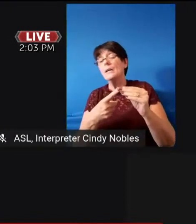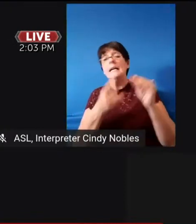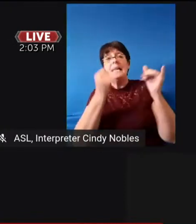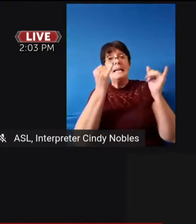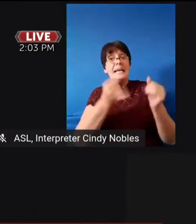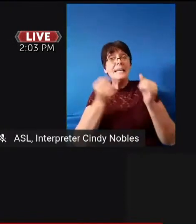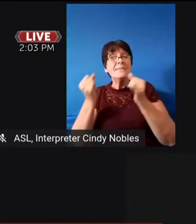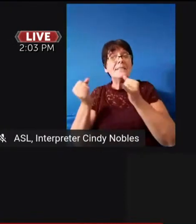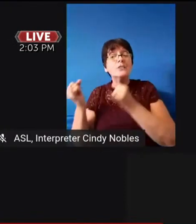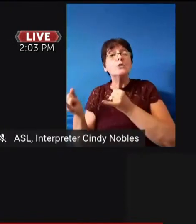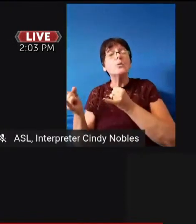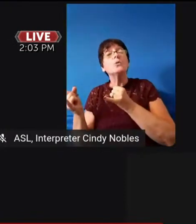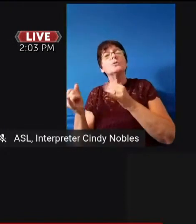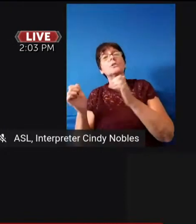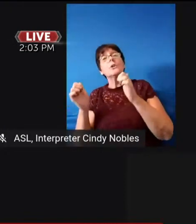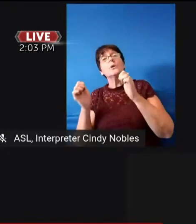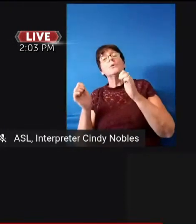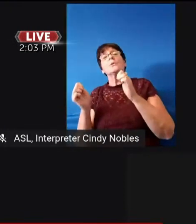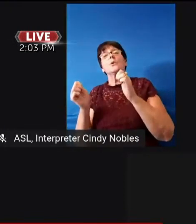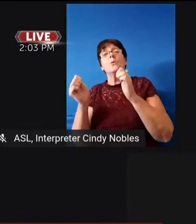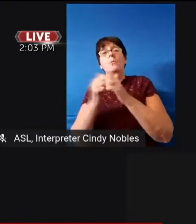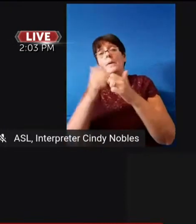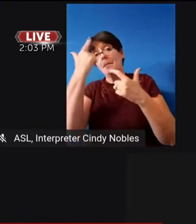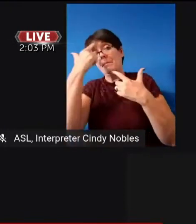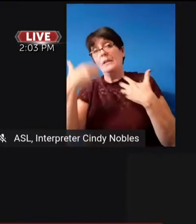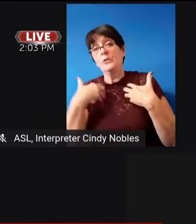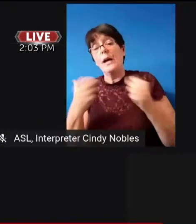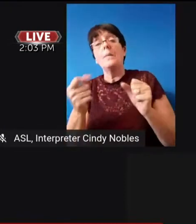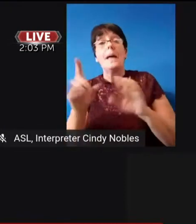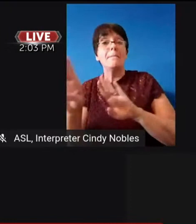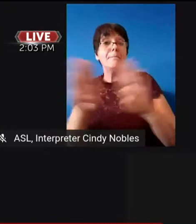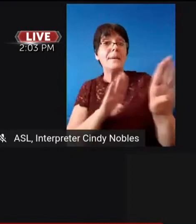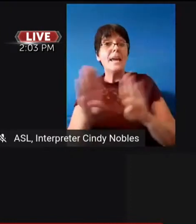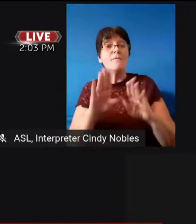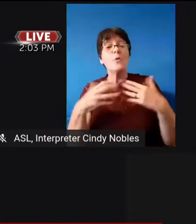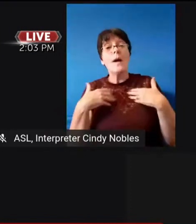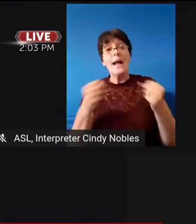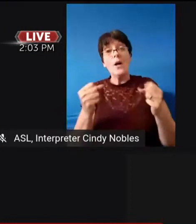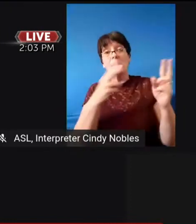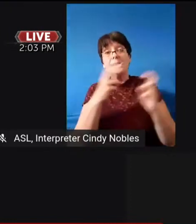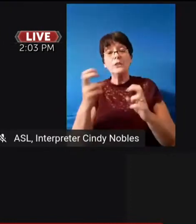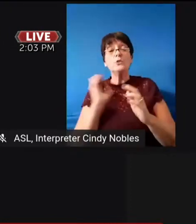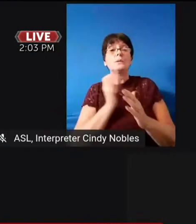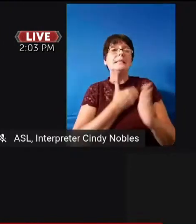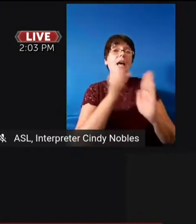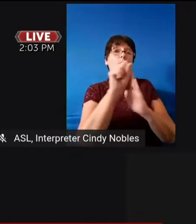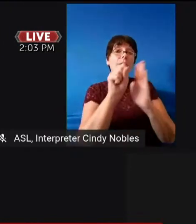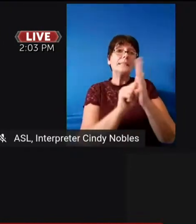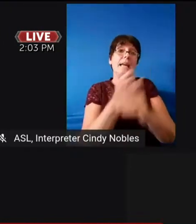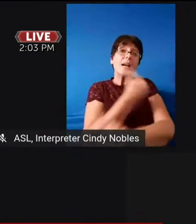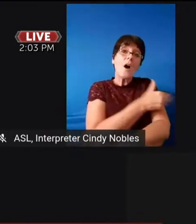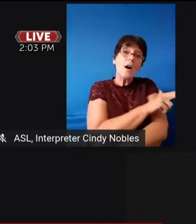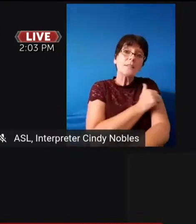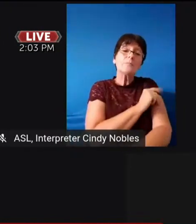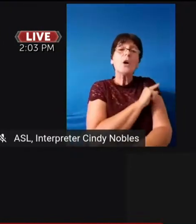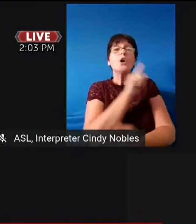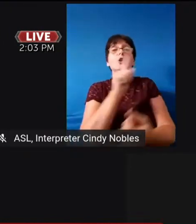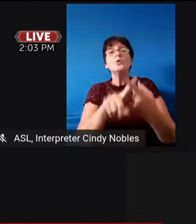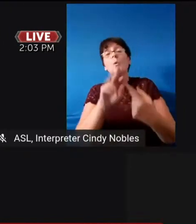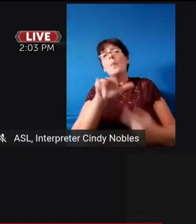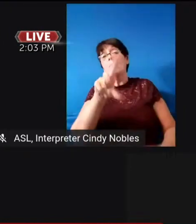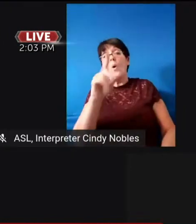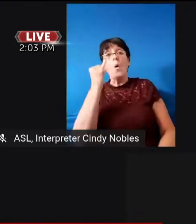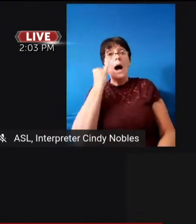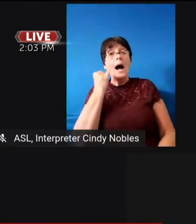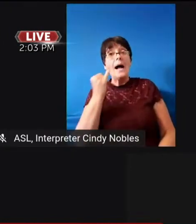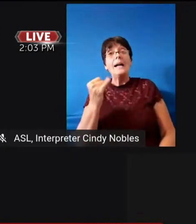individuals with mental health and behavioral health issues in our state hospital system, to the bold idea of